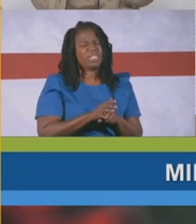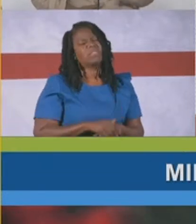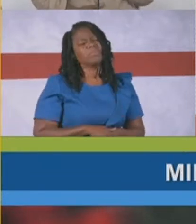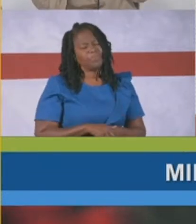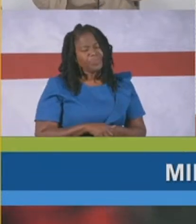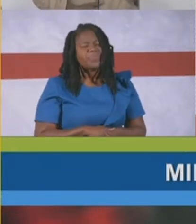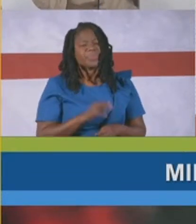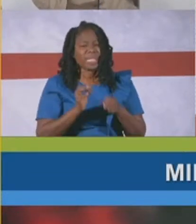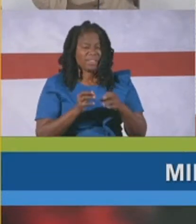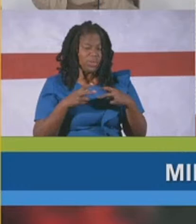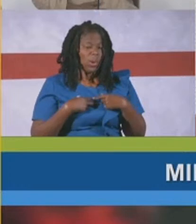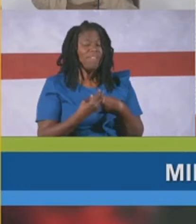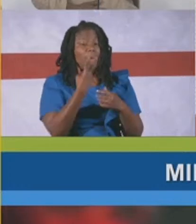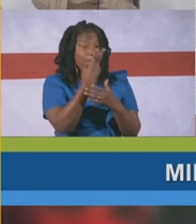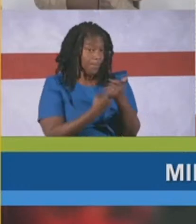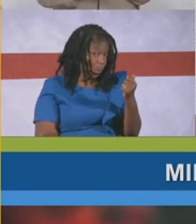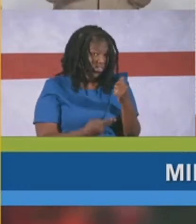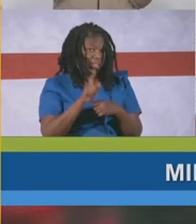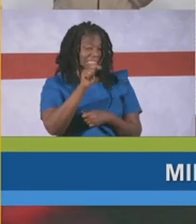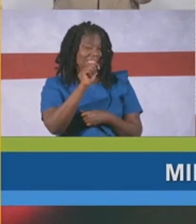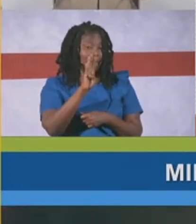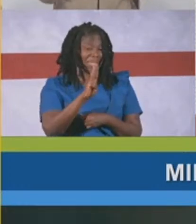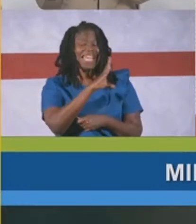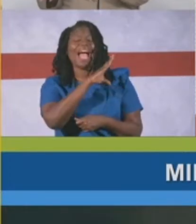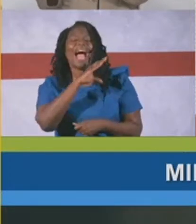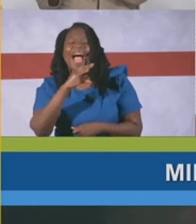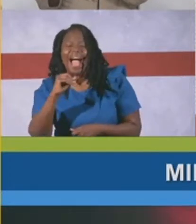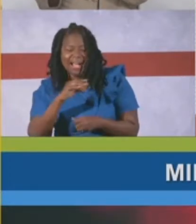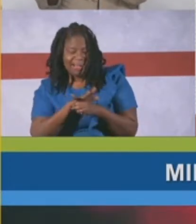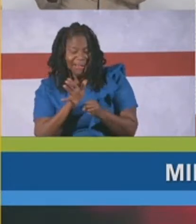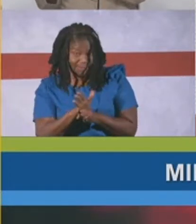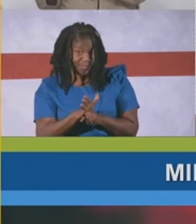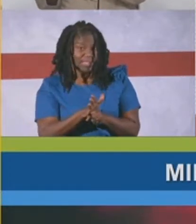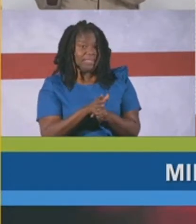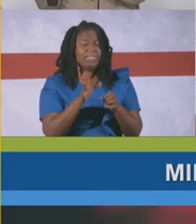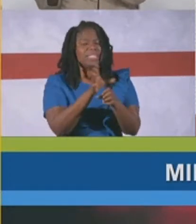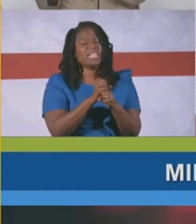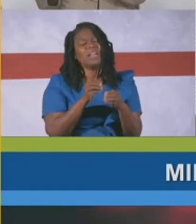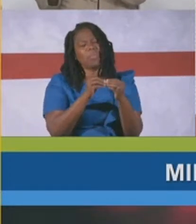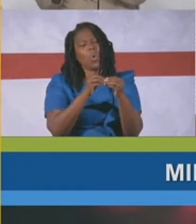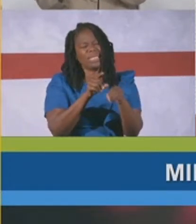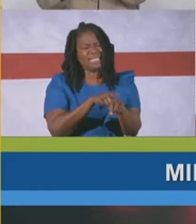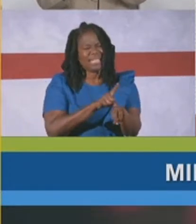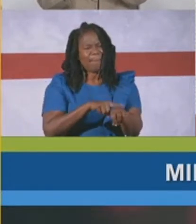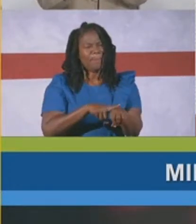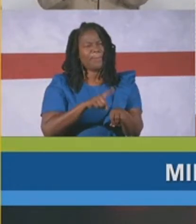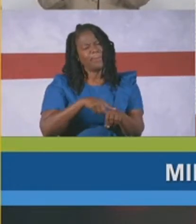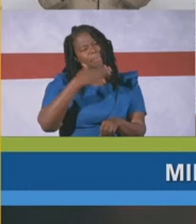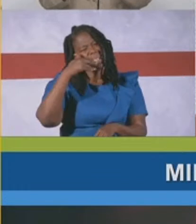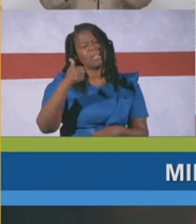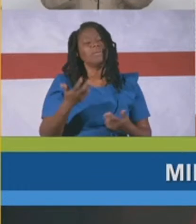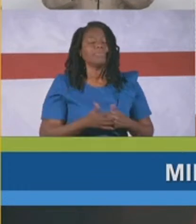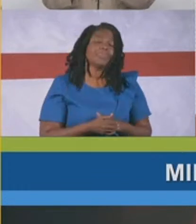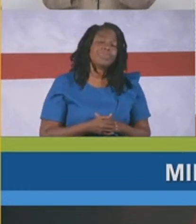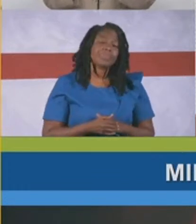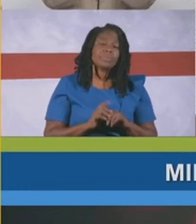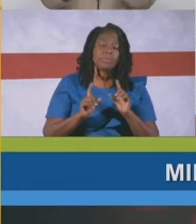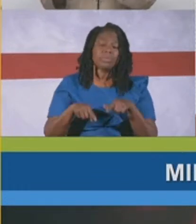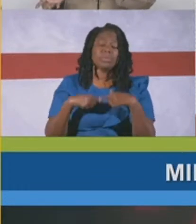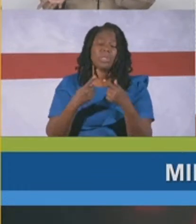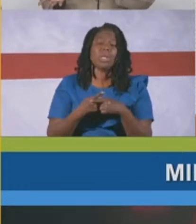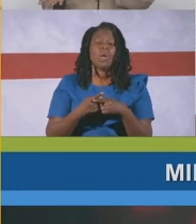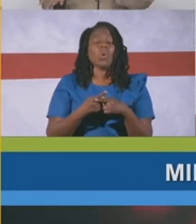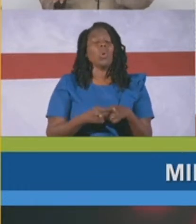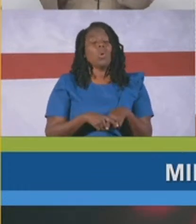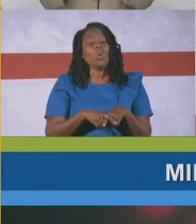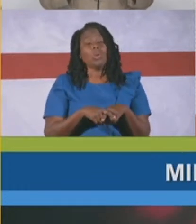often swab because they often have to go back into the hospital traditional care system and would require a negative swab